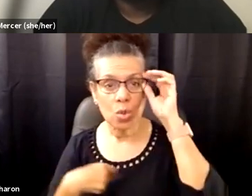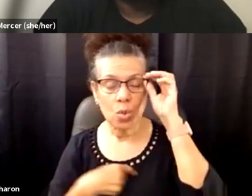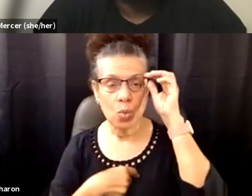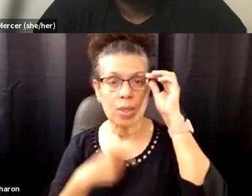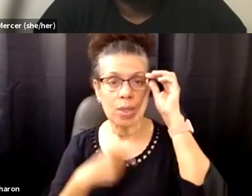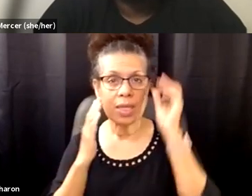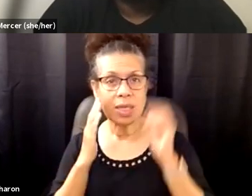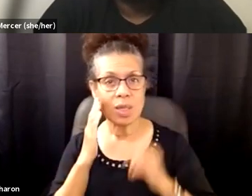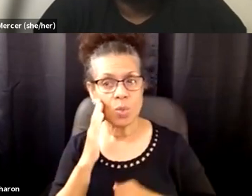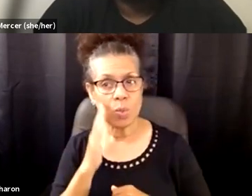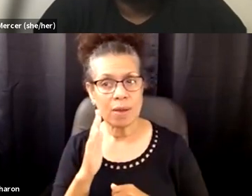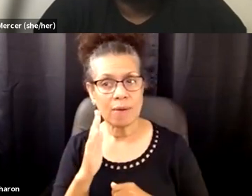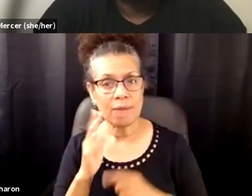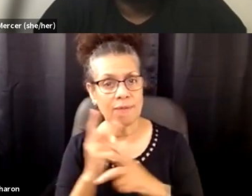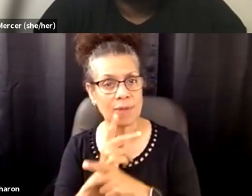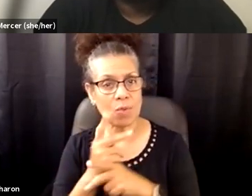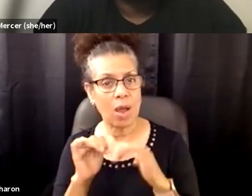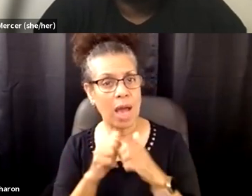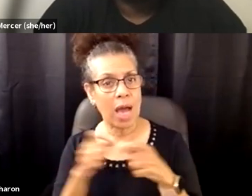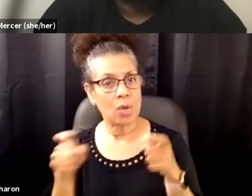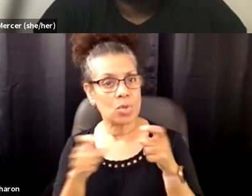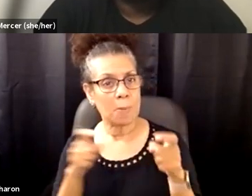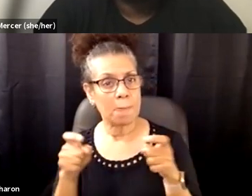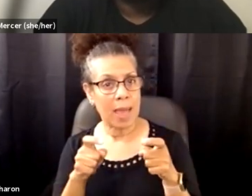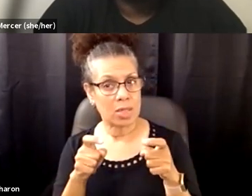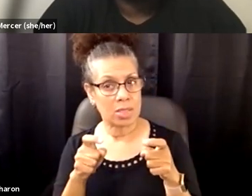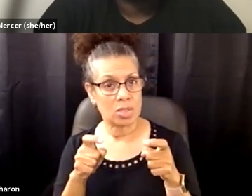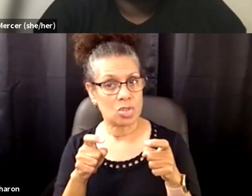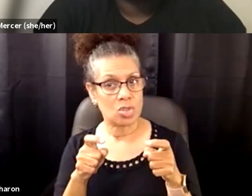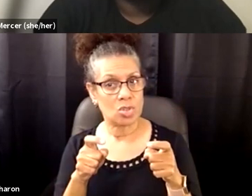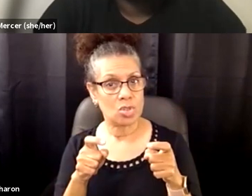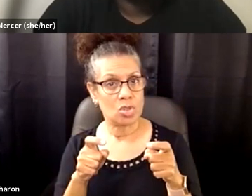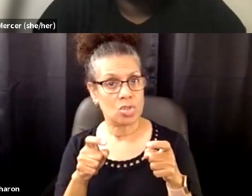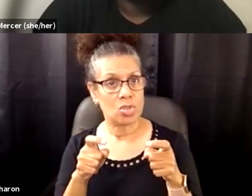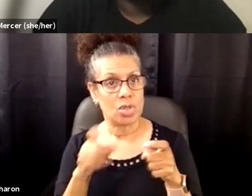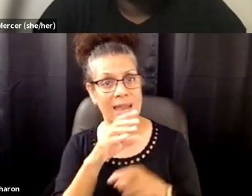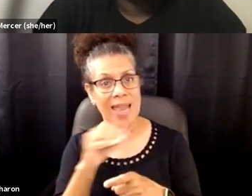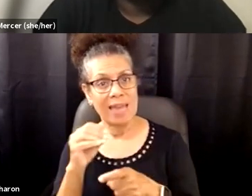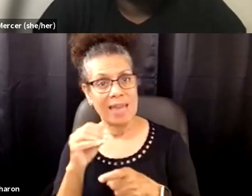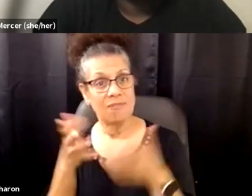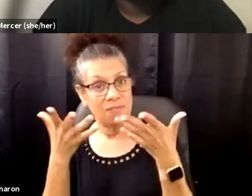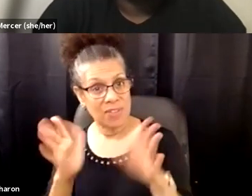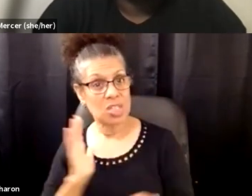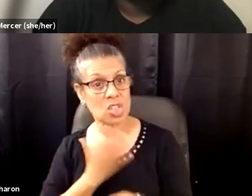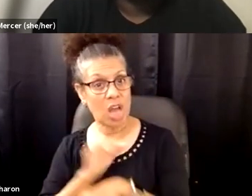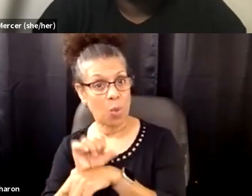to um manage the volume of and get our business done